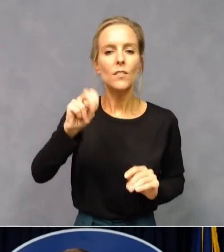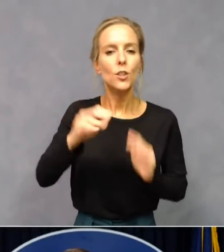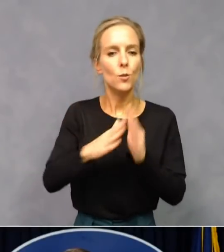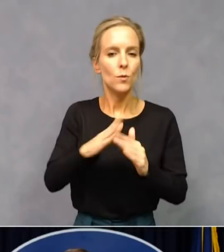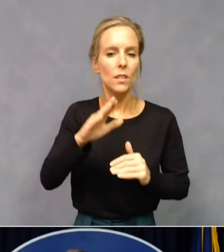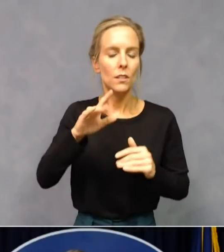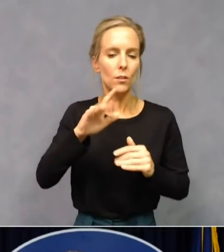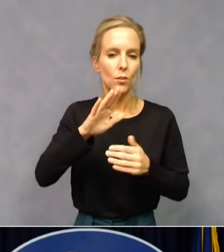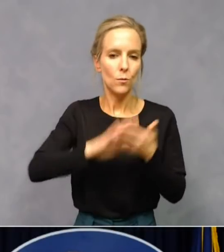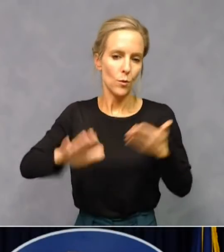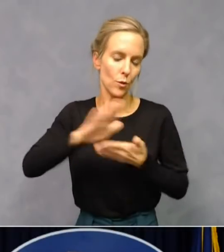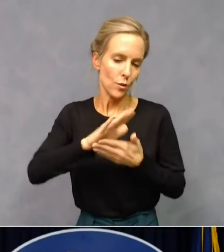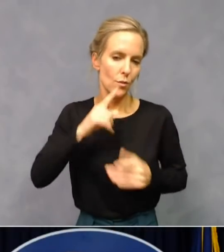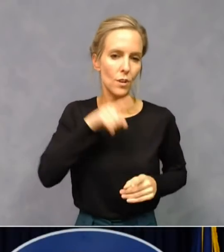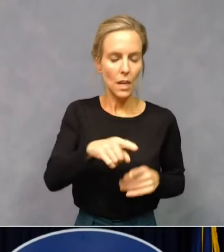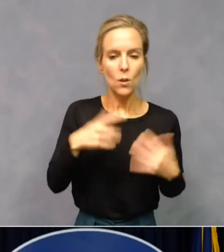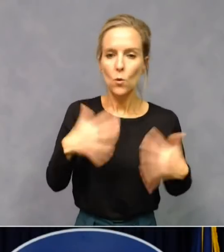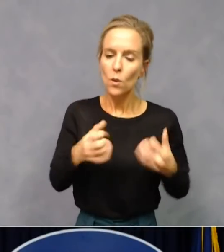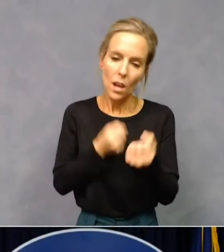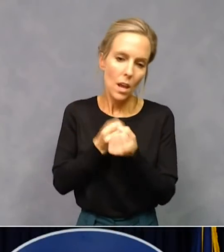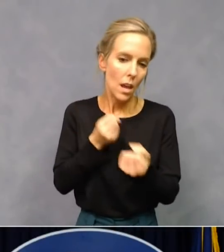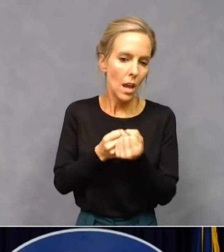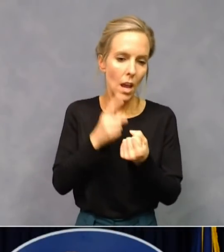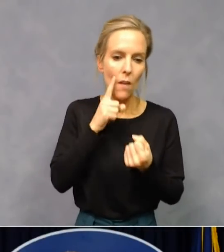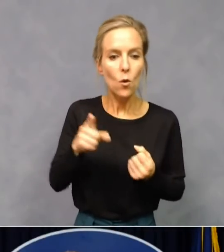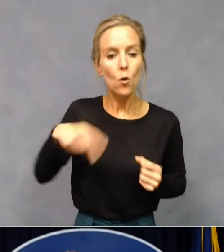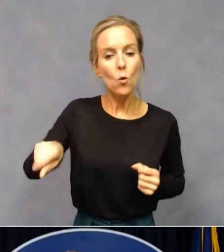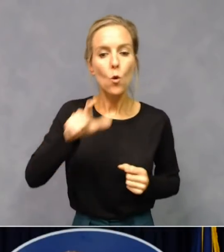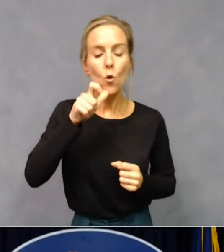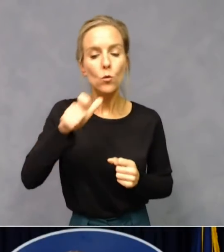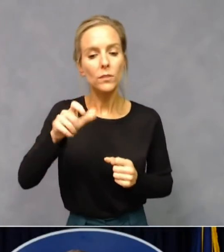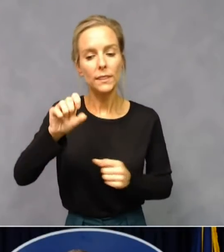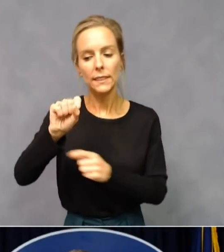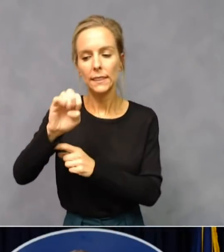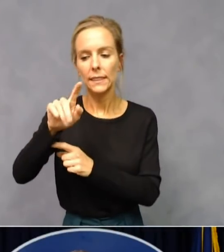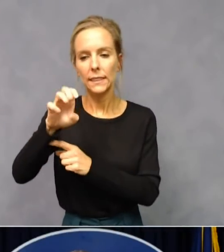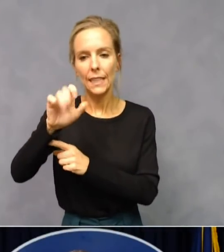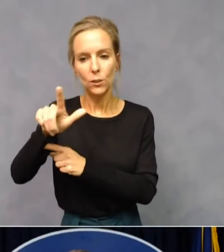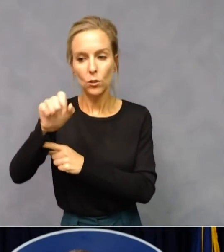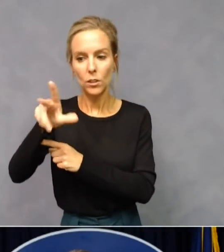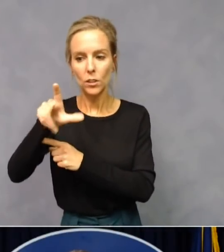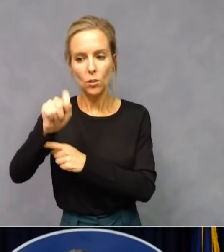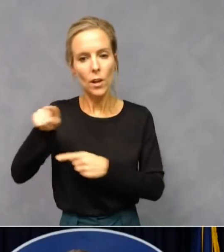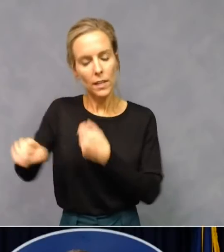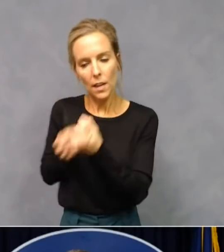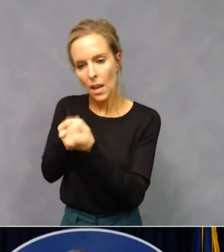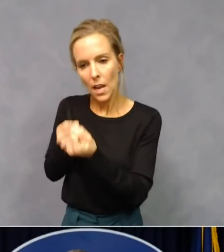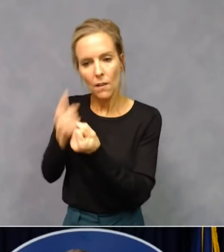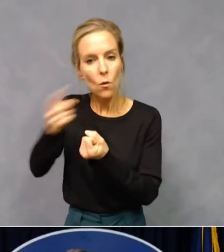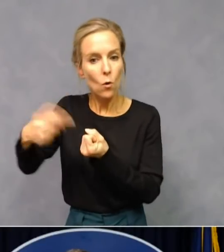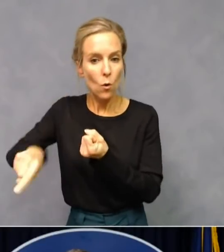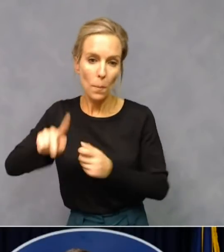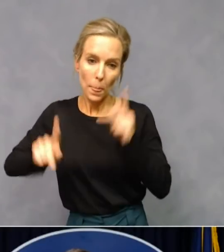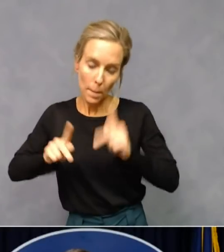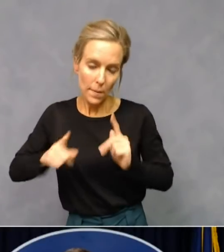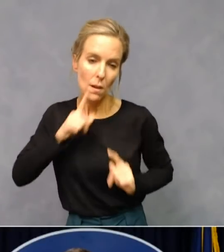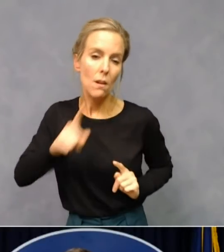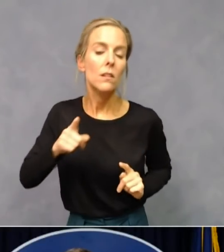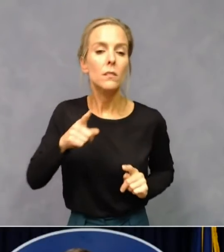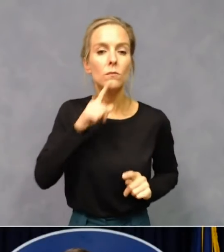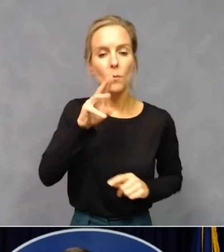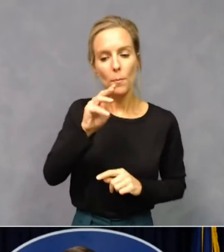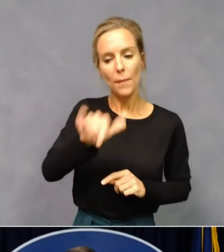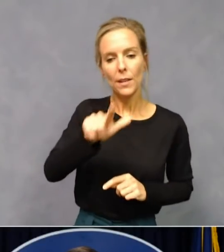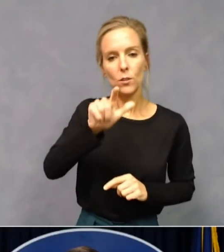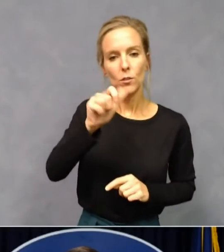for survivors of sexual assault. John's career was brought full circle in May 2019 as he began to work as a nurse